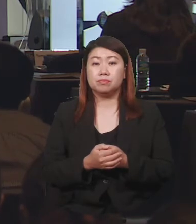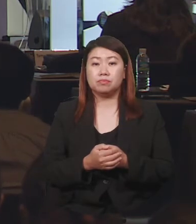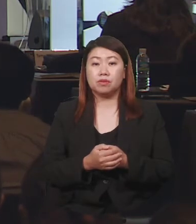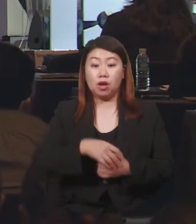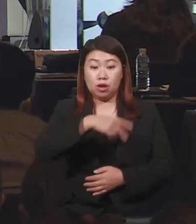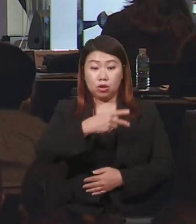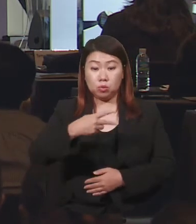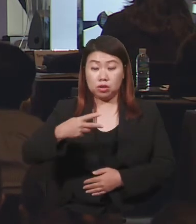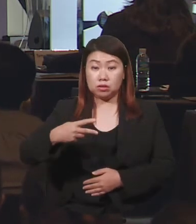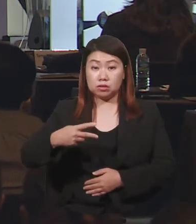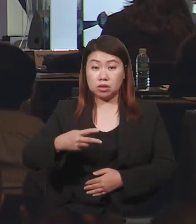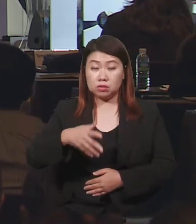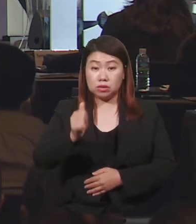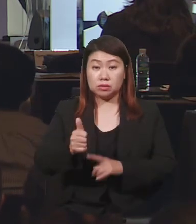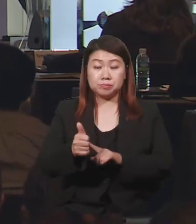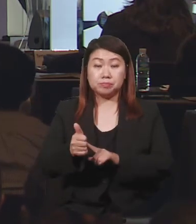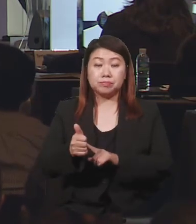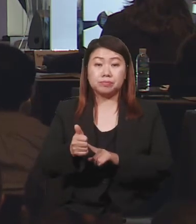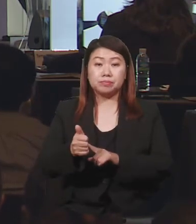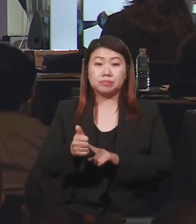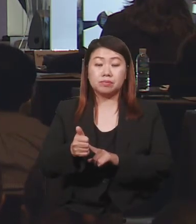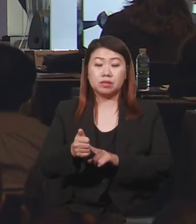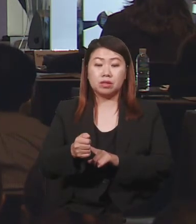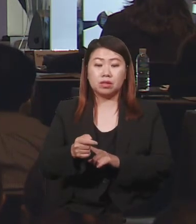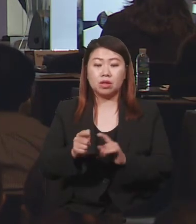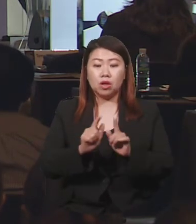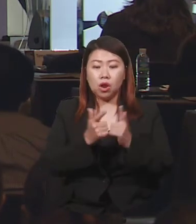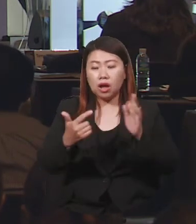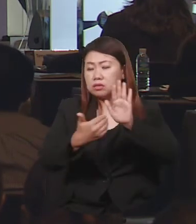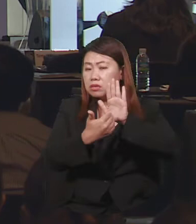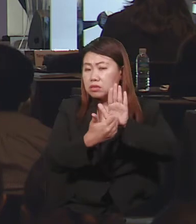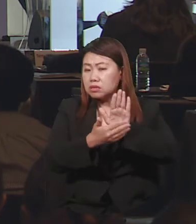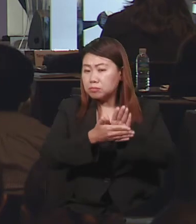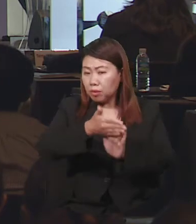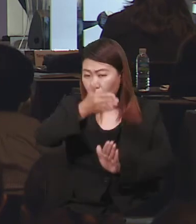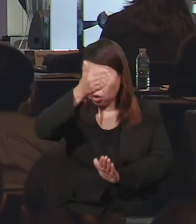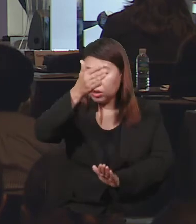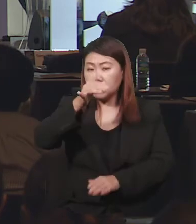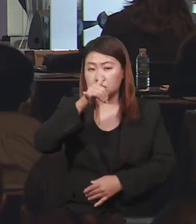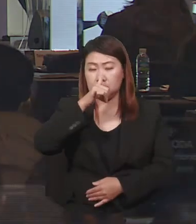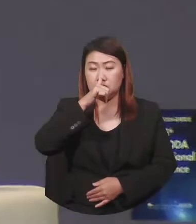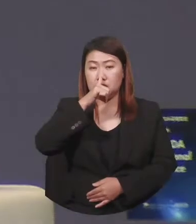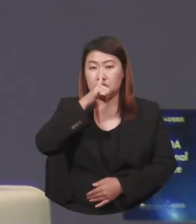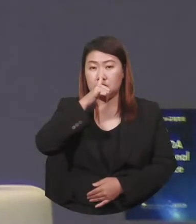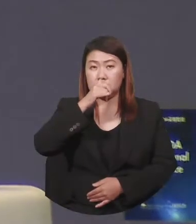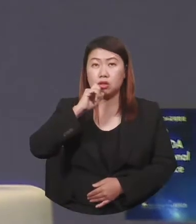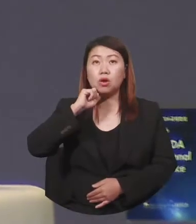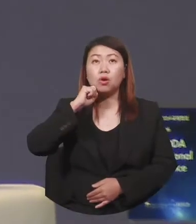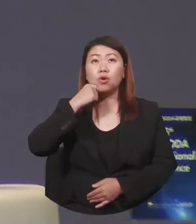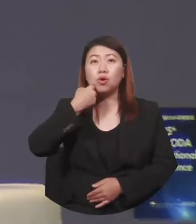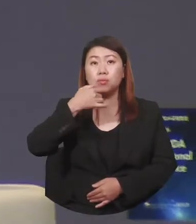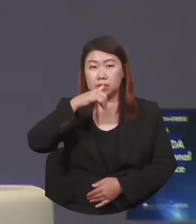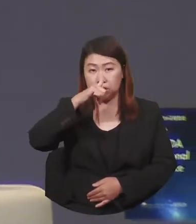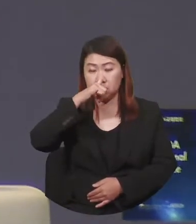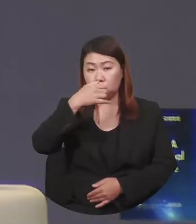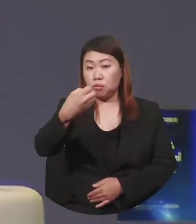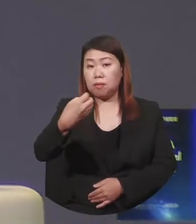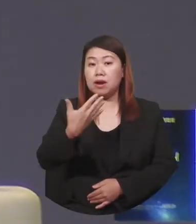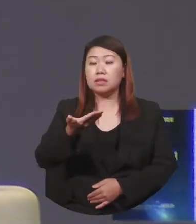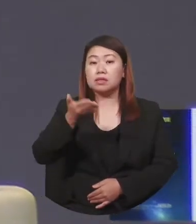identified overlap with the ones that we found as well. I wonder if you could speak to that a bit more. Thank you, Rachel. Actually, in case